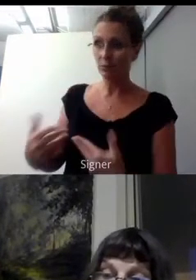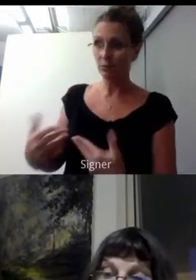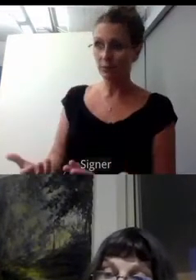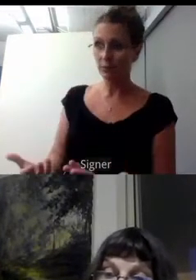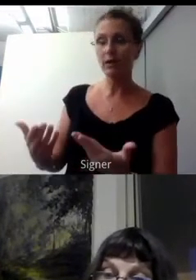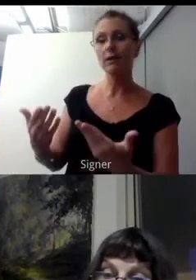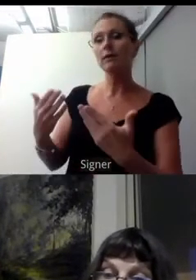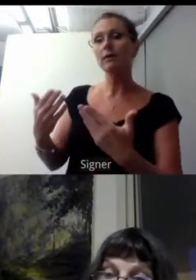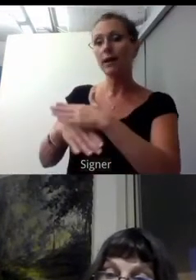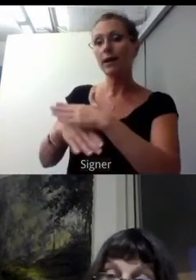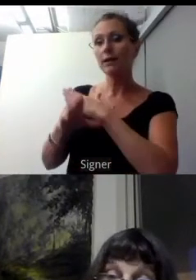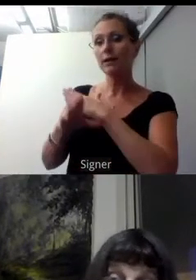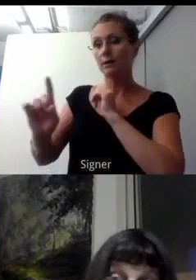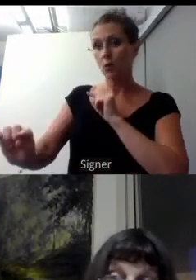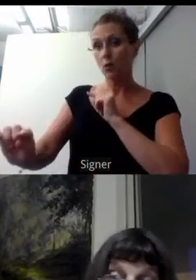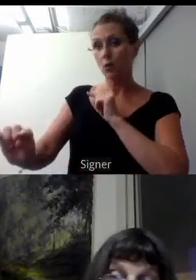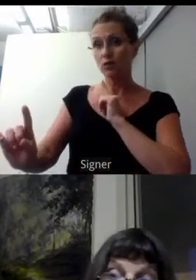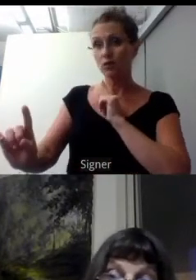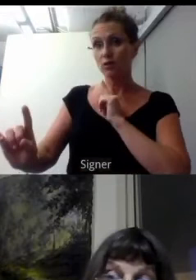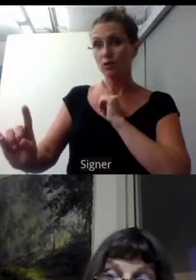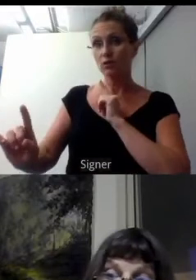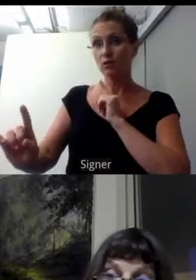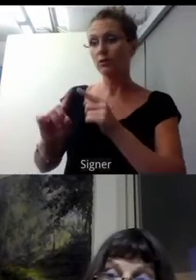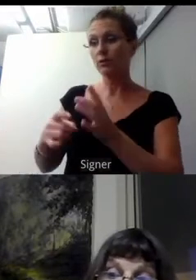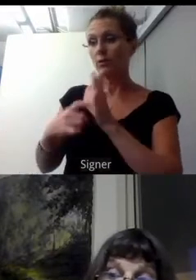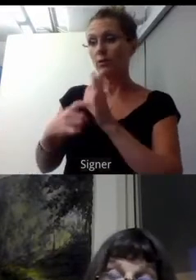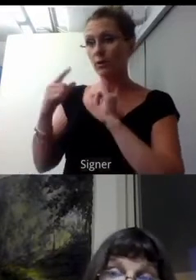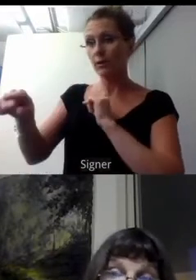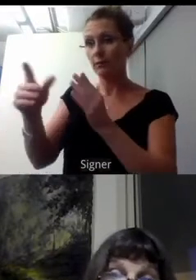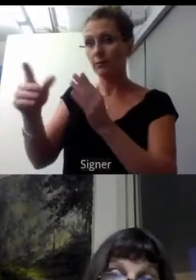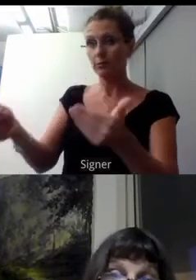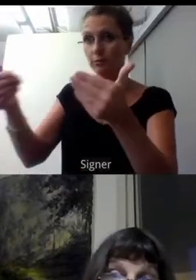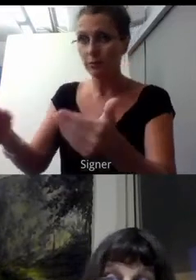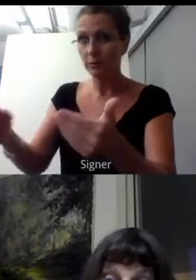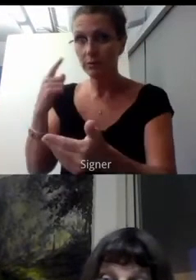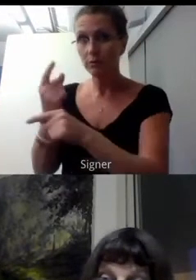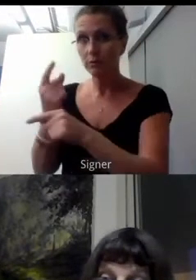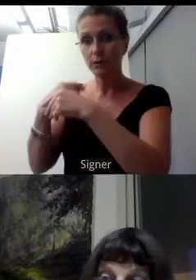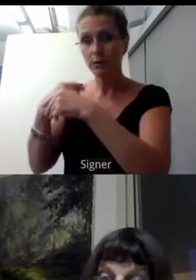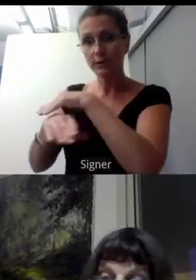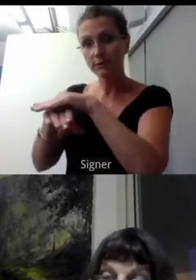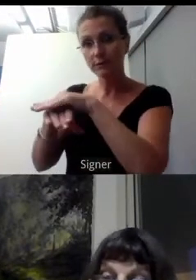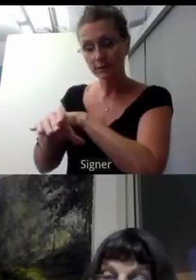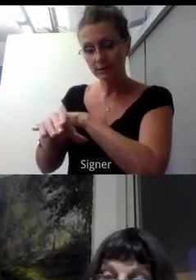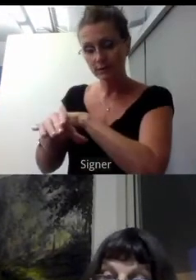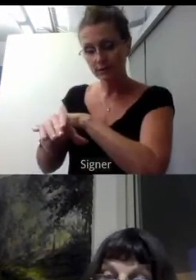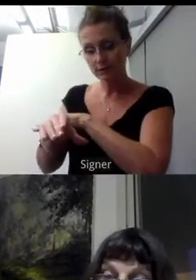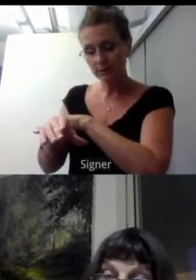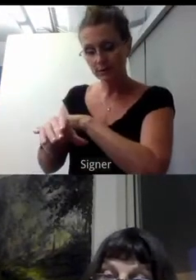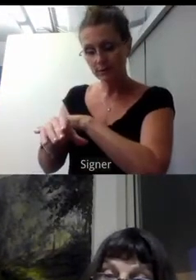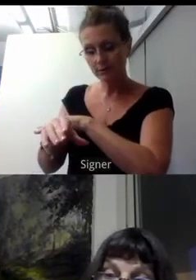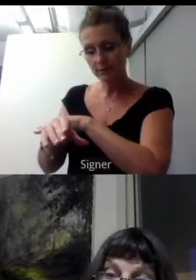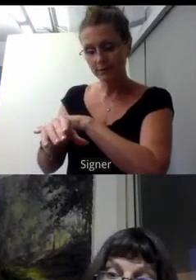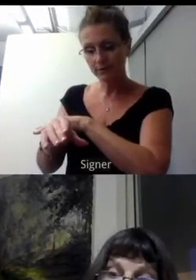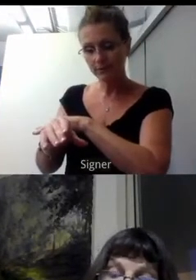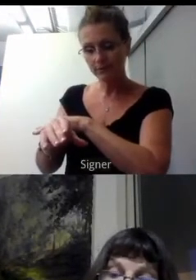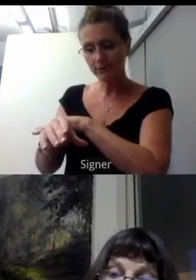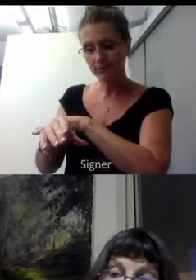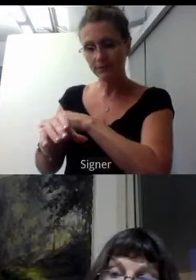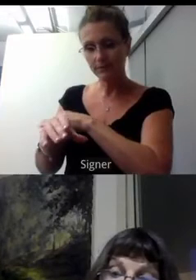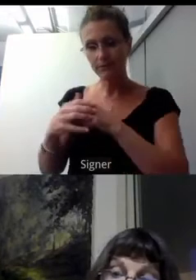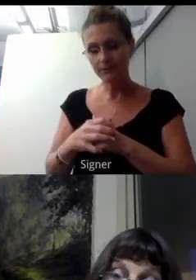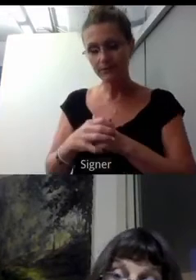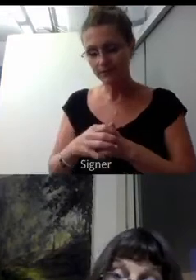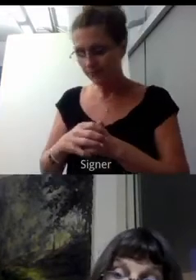out of accessibility. They also have investigative powers. They are empowered to enter